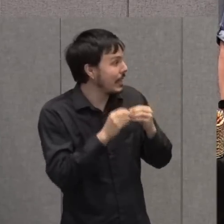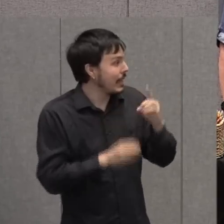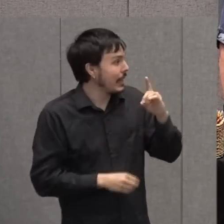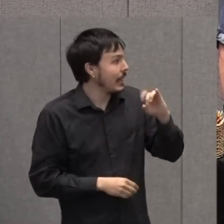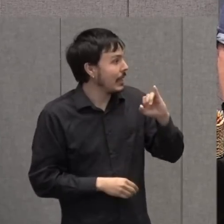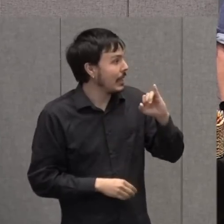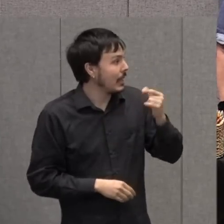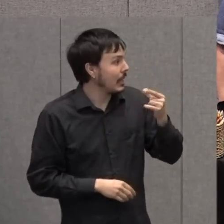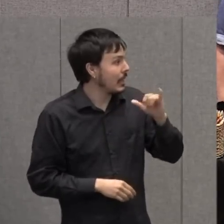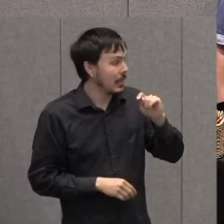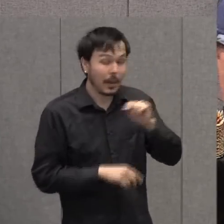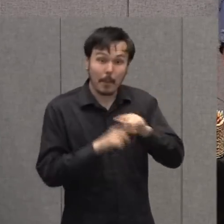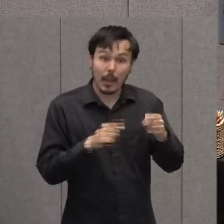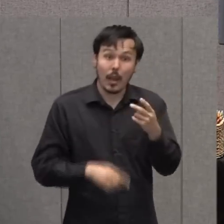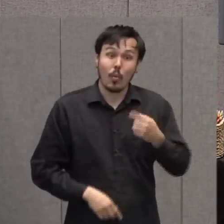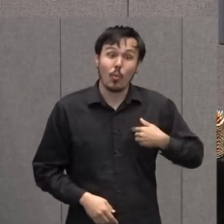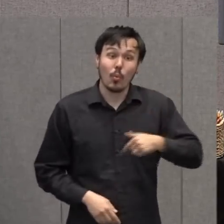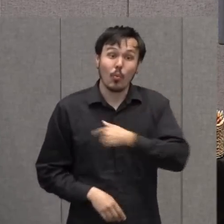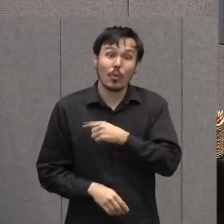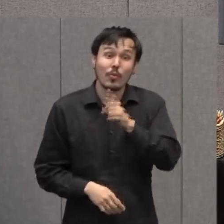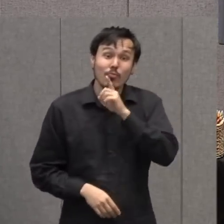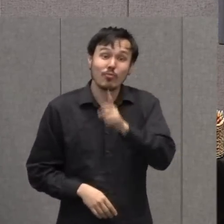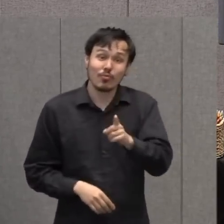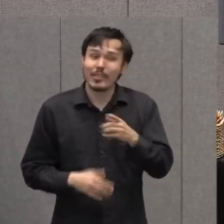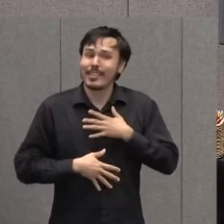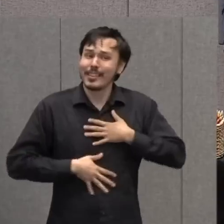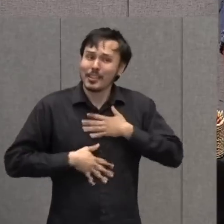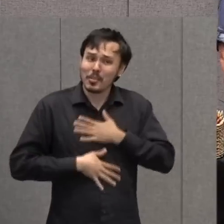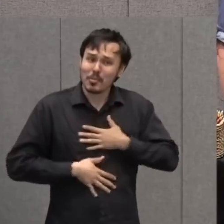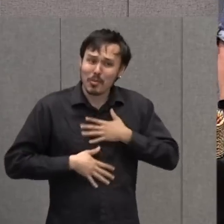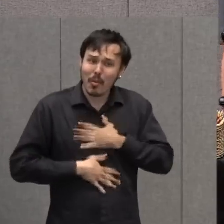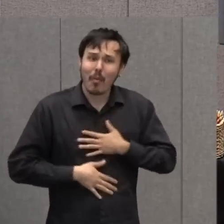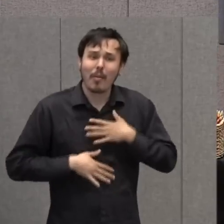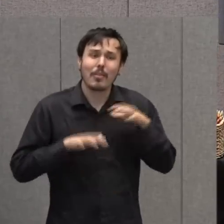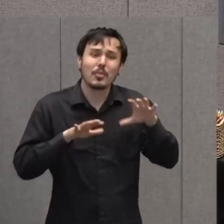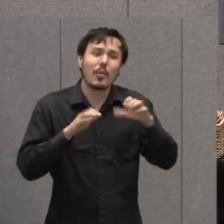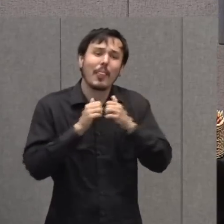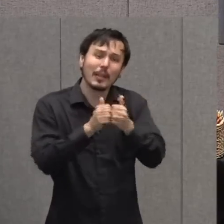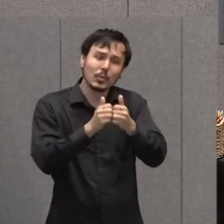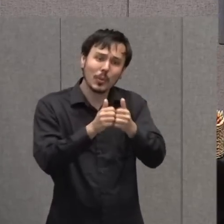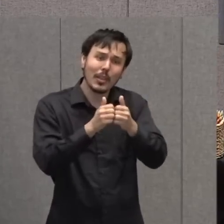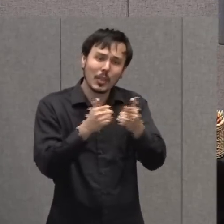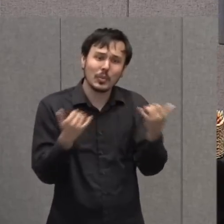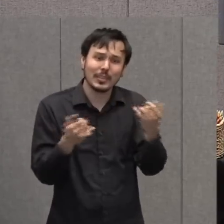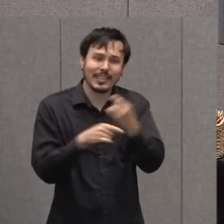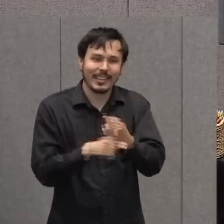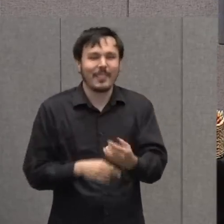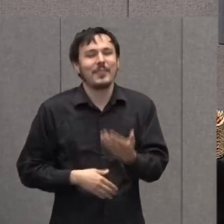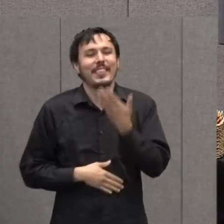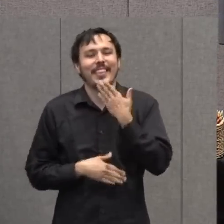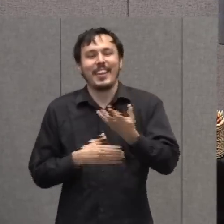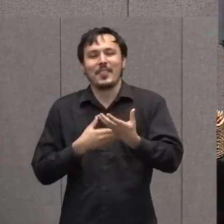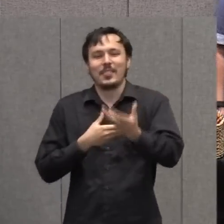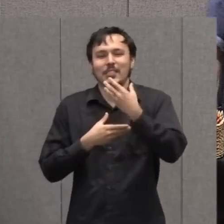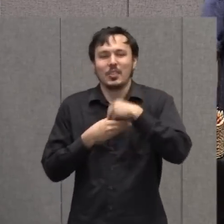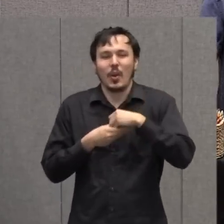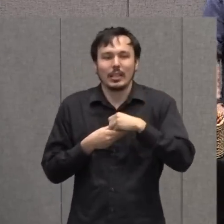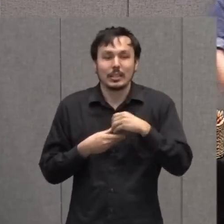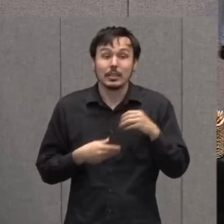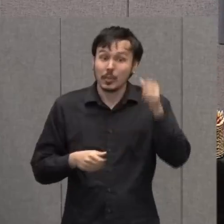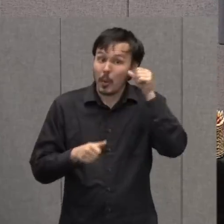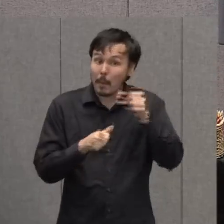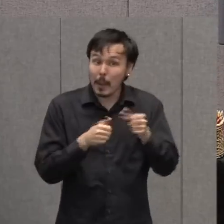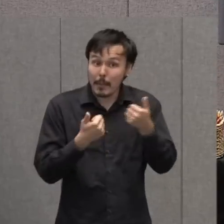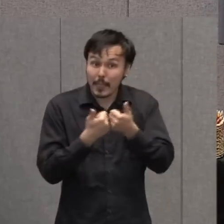Yes. But we really, really enjoyed doing this with you guys Yes, today. thank you for joining us. Yes, so remember, the games